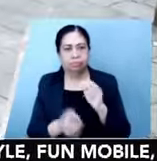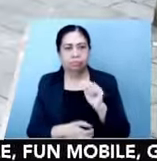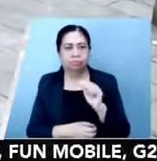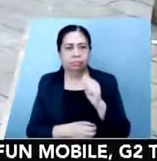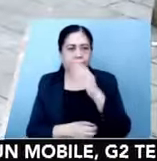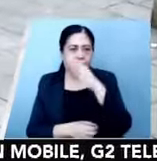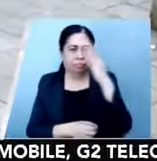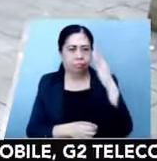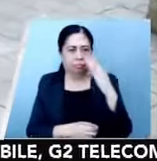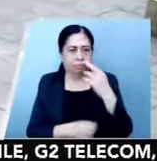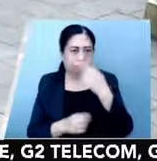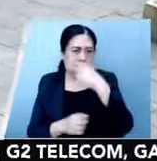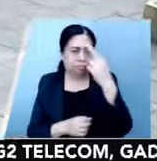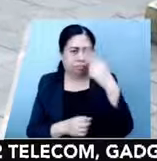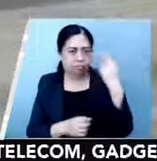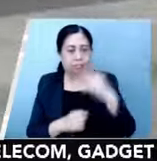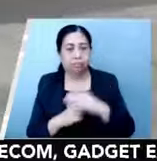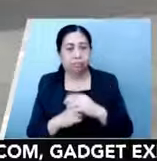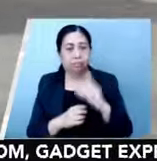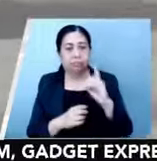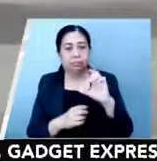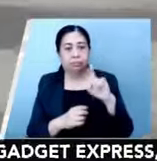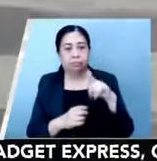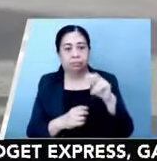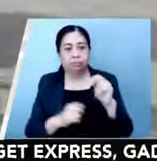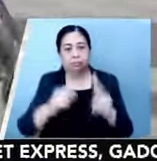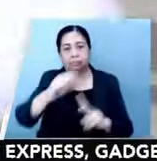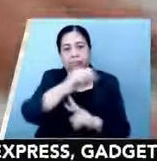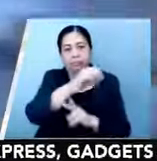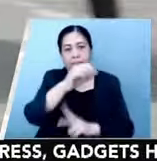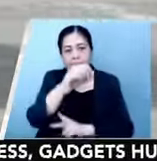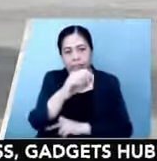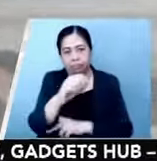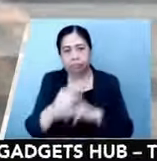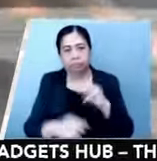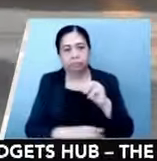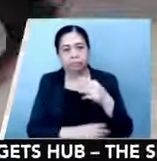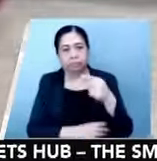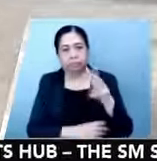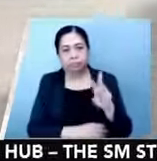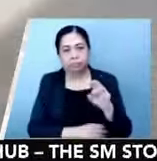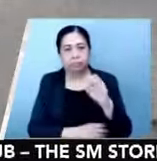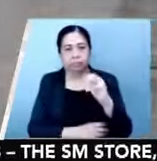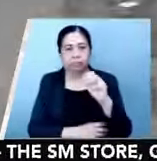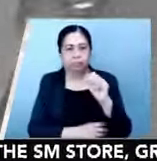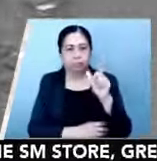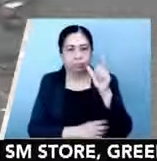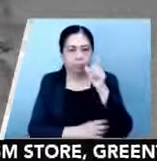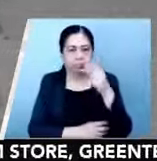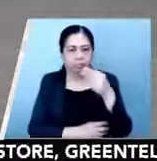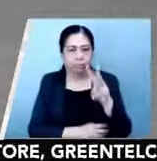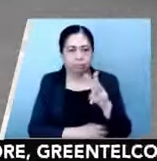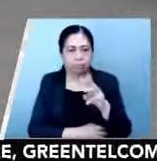Rizal Avenue, Delpan, Marcos Highway at MacArthur Highway, Elliptical Road at Mindanao